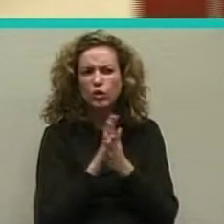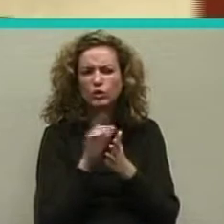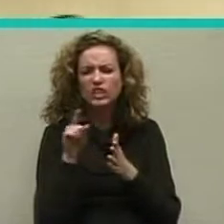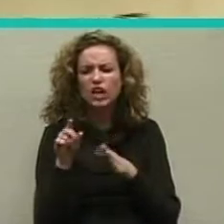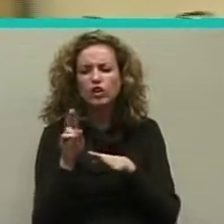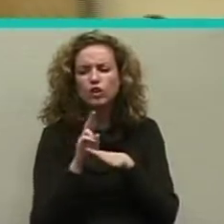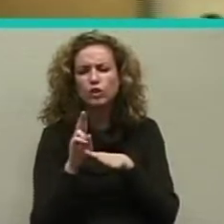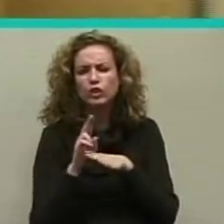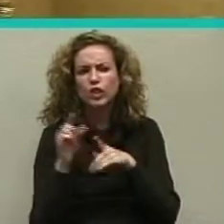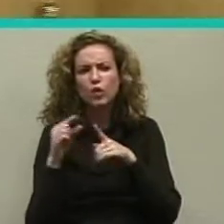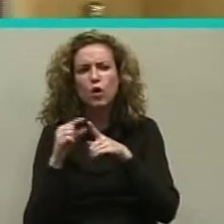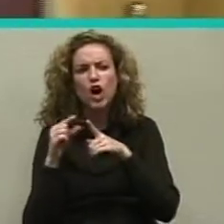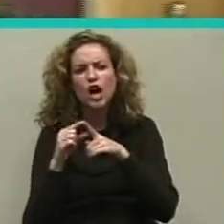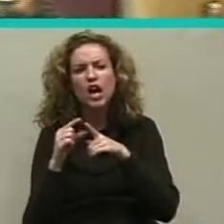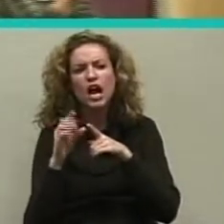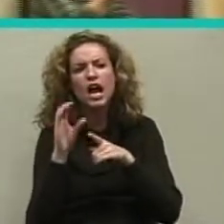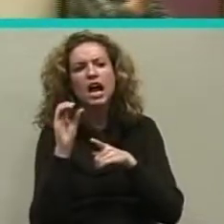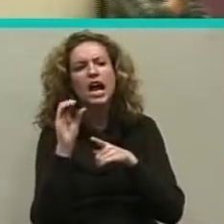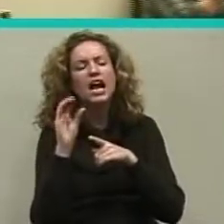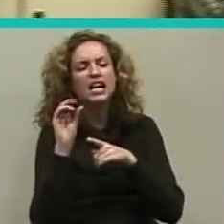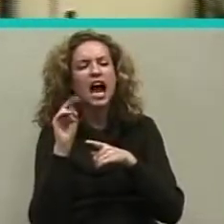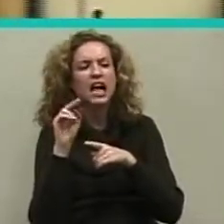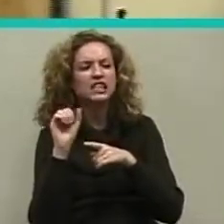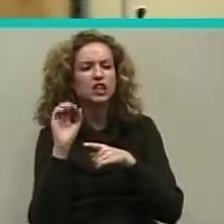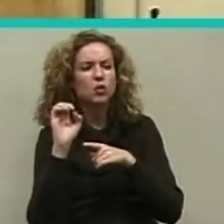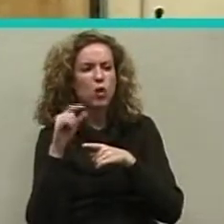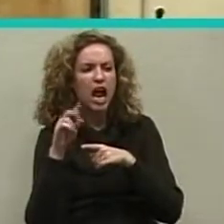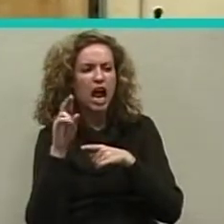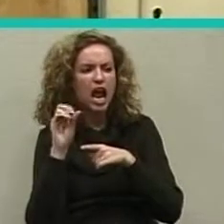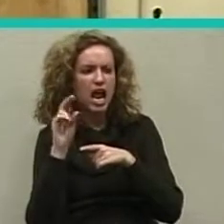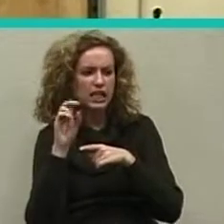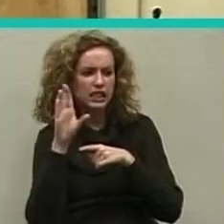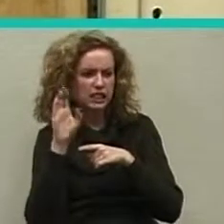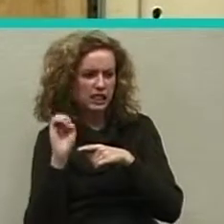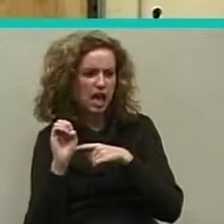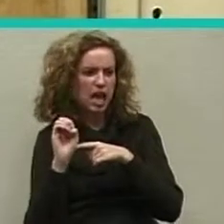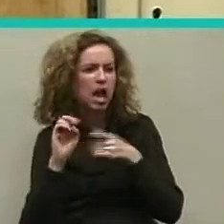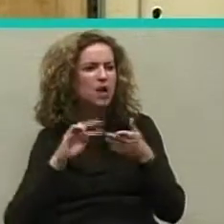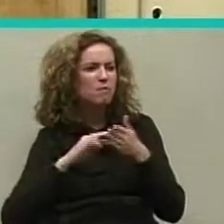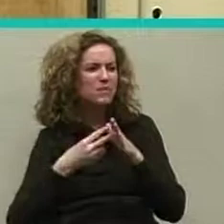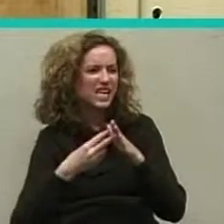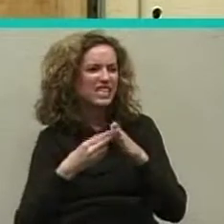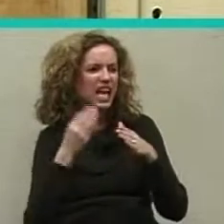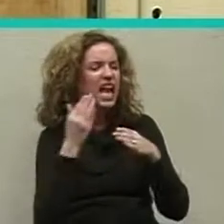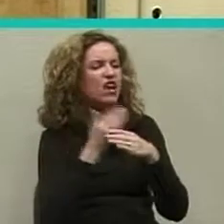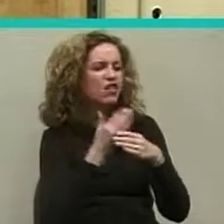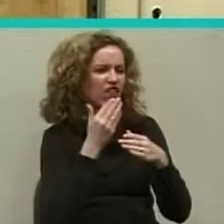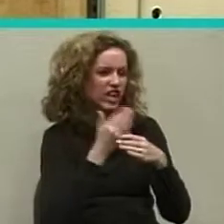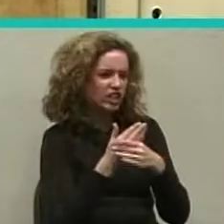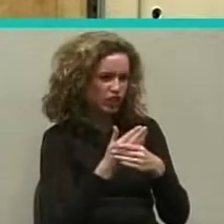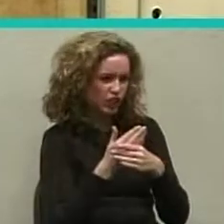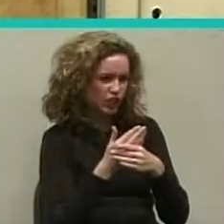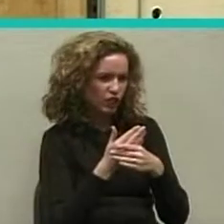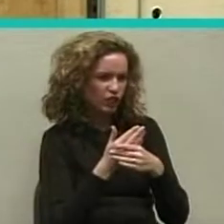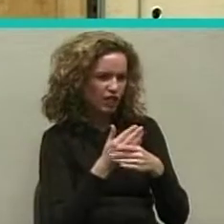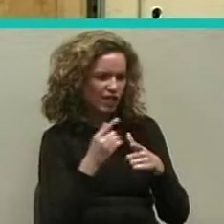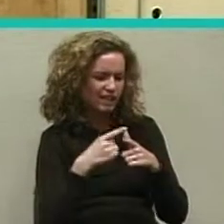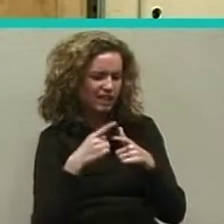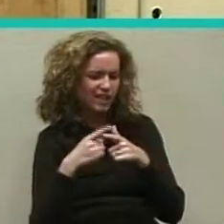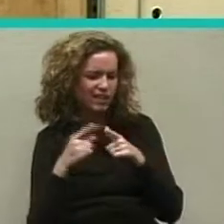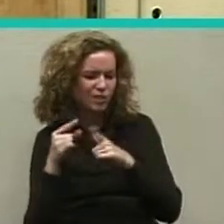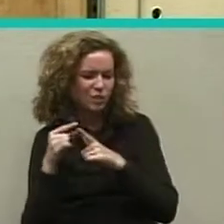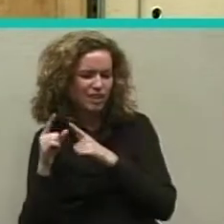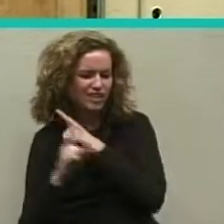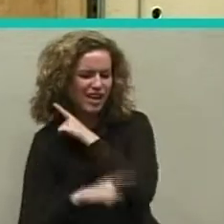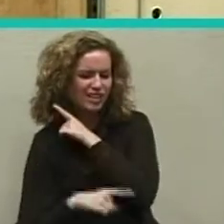word consequences to mean interventions. And then, but in using the word consequent,